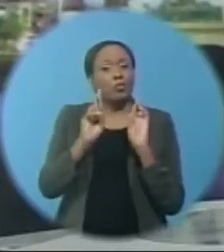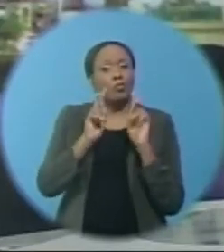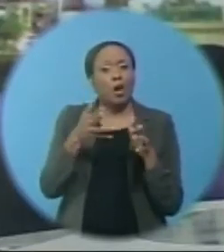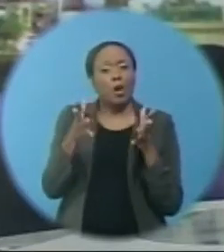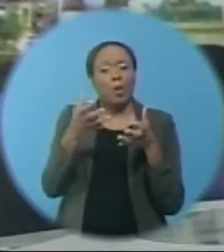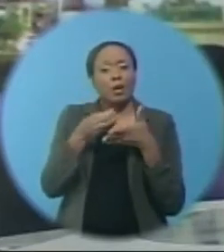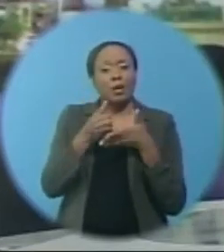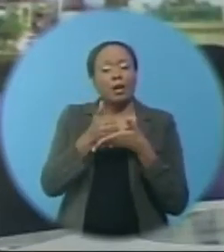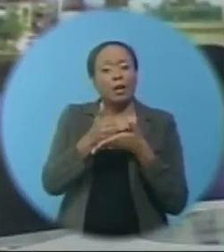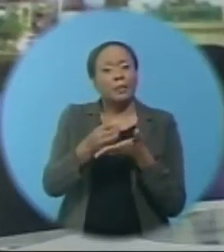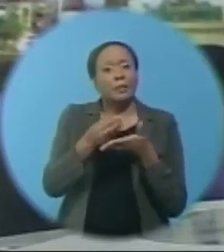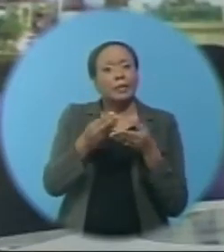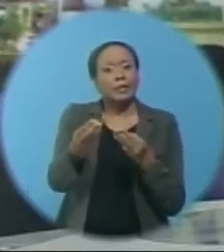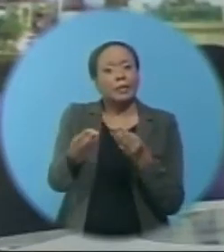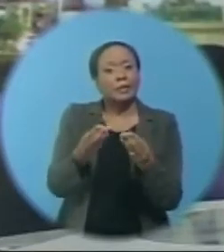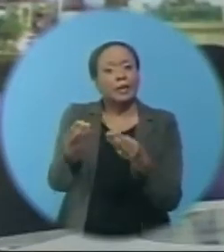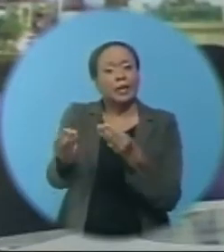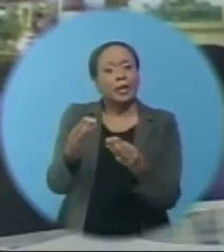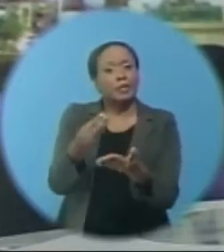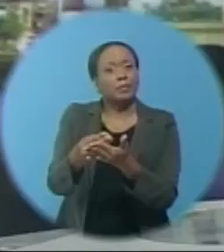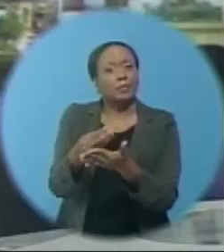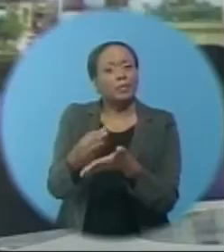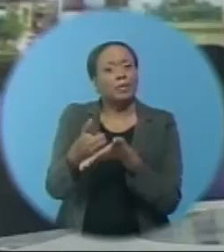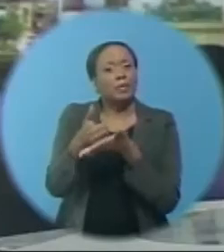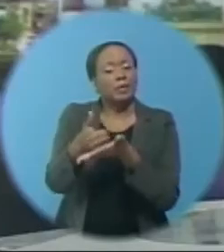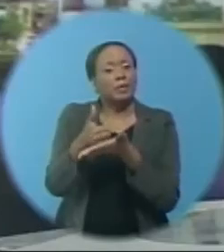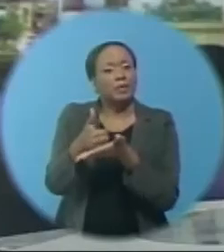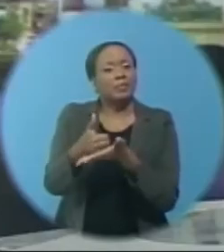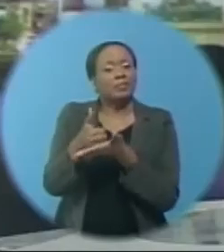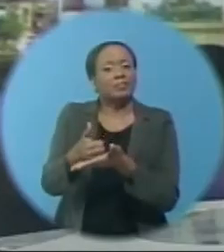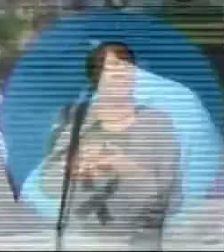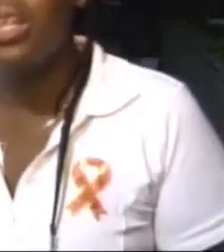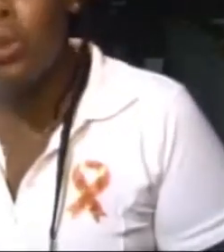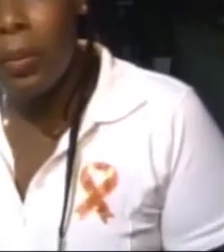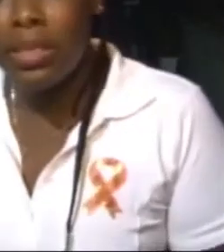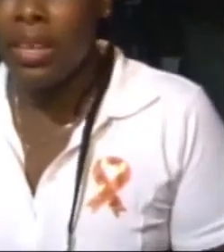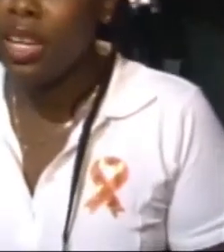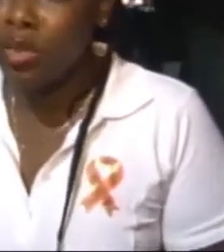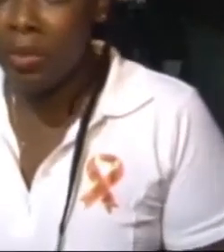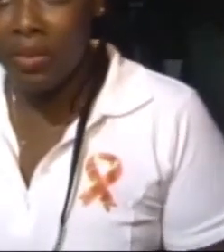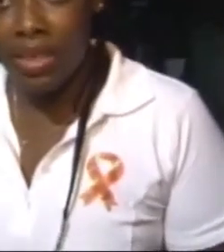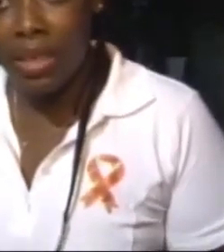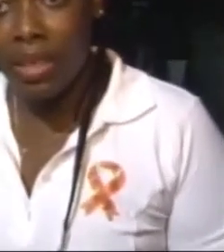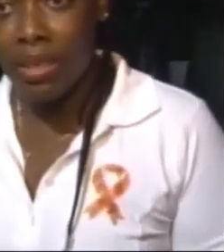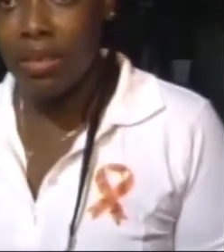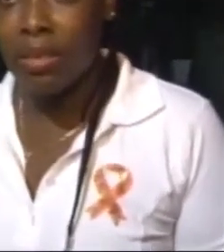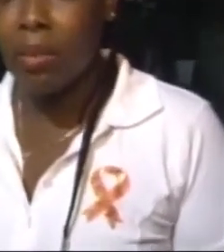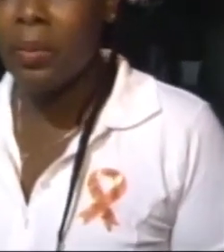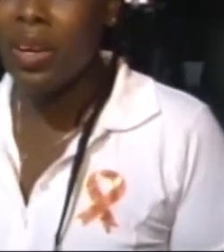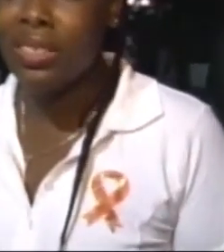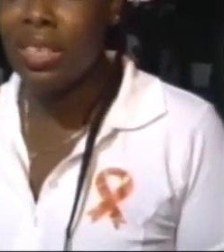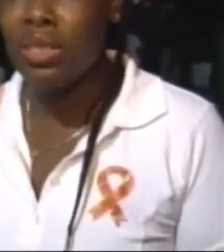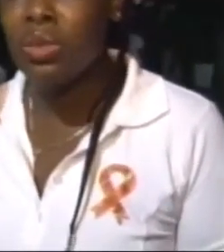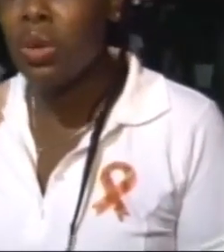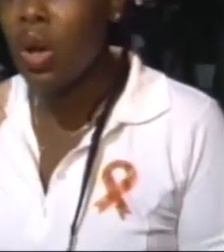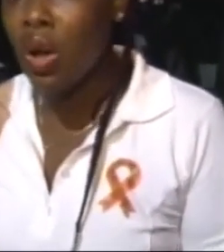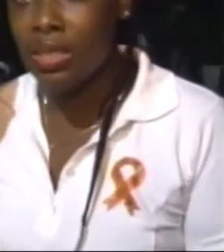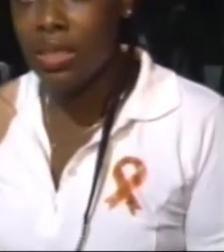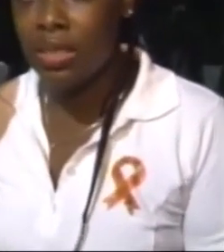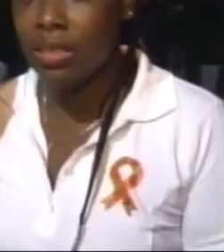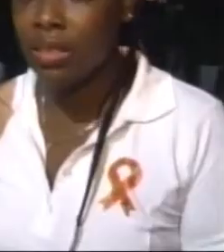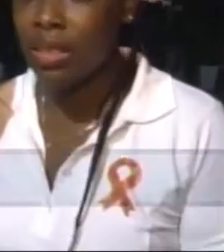from Barbadians to the family's appeals for help. I am really hoping to get treatment for Takila, but because it is